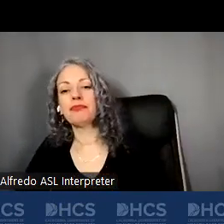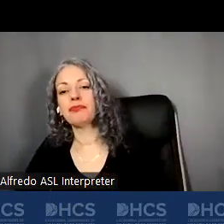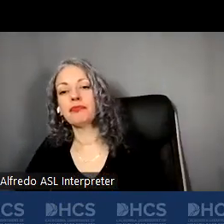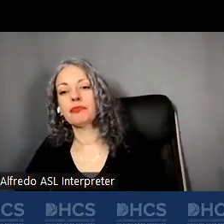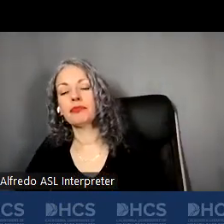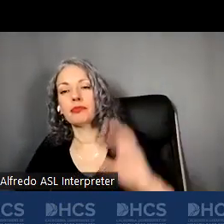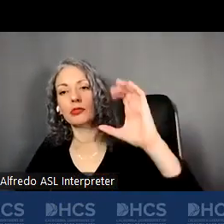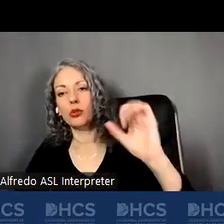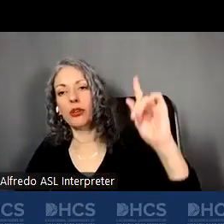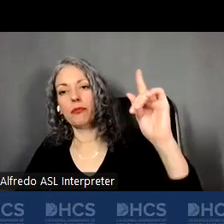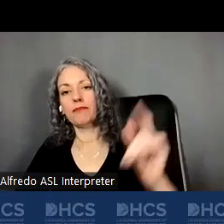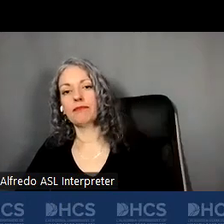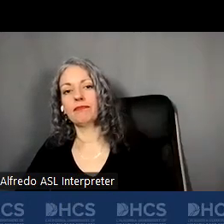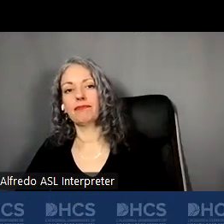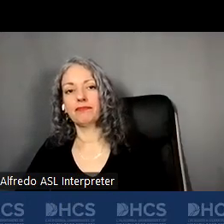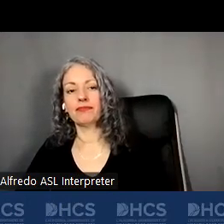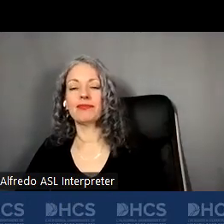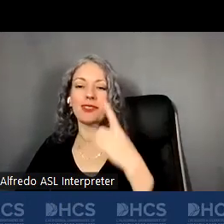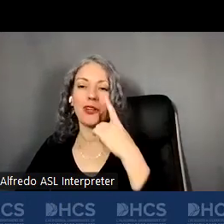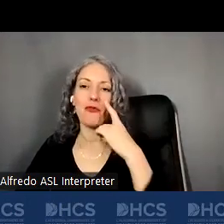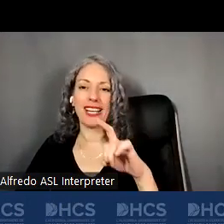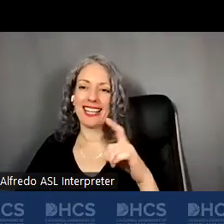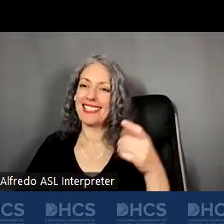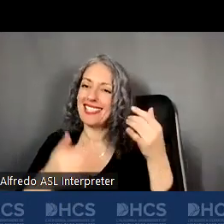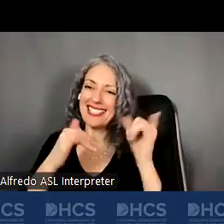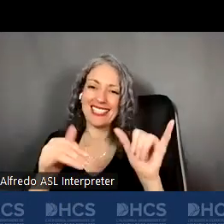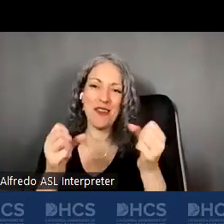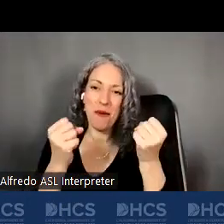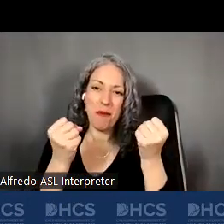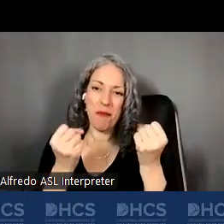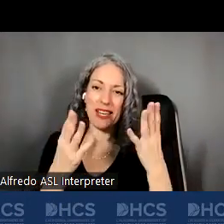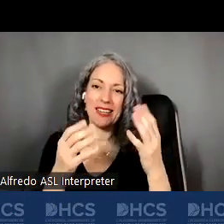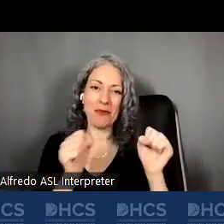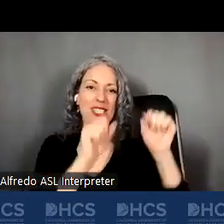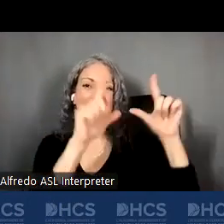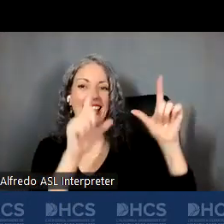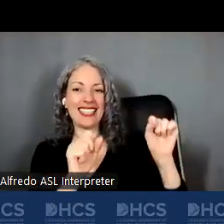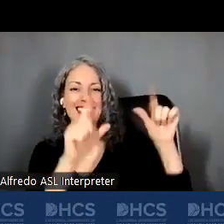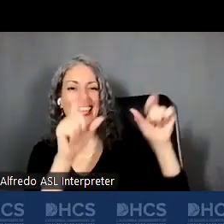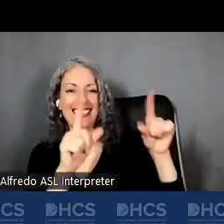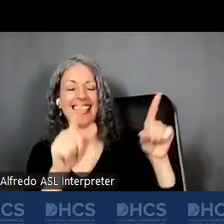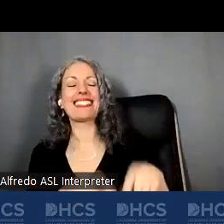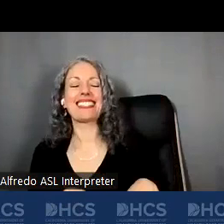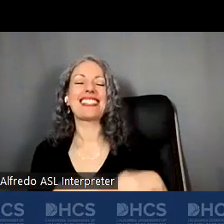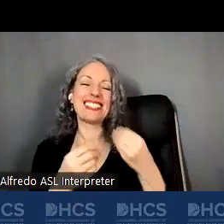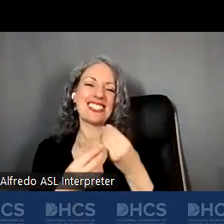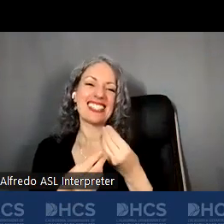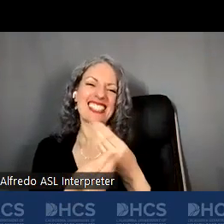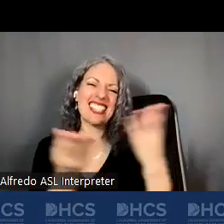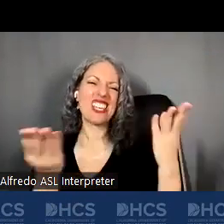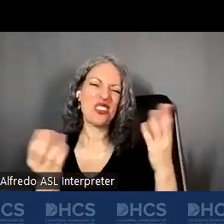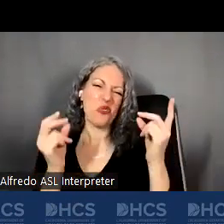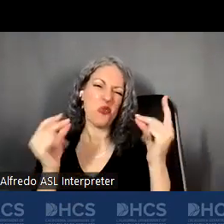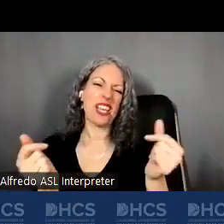Okay, so I recognize that there's still quite a few more slides. I did want to just highlight a couple just really